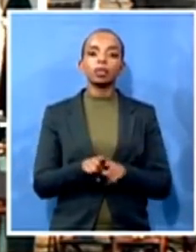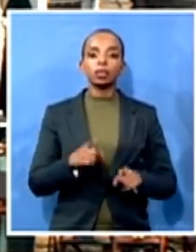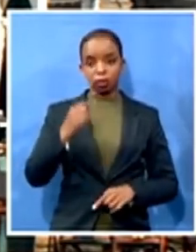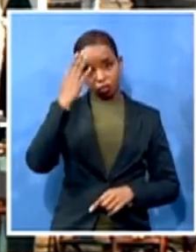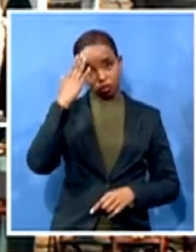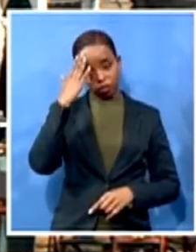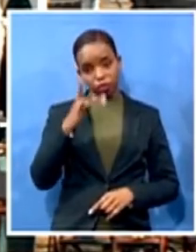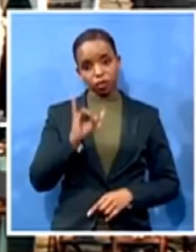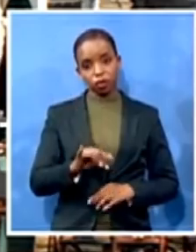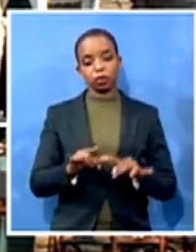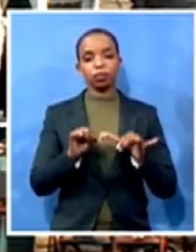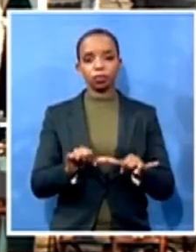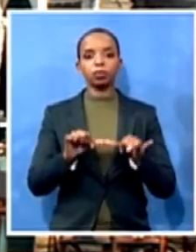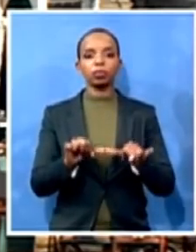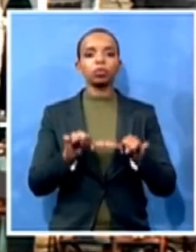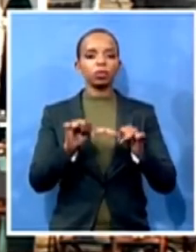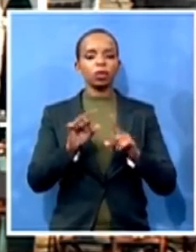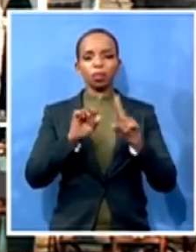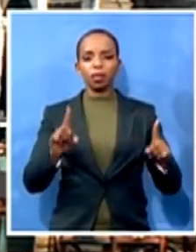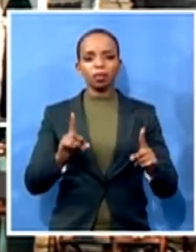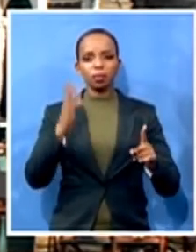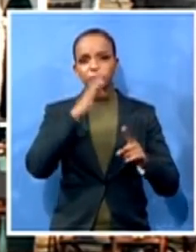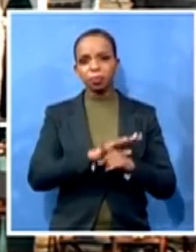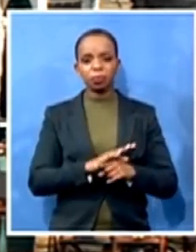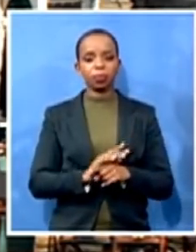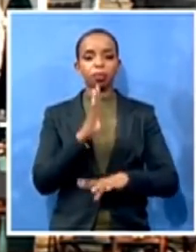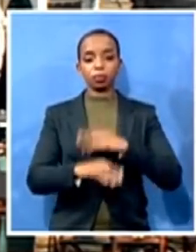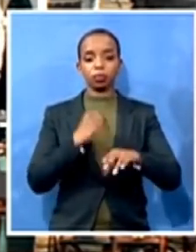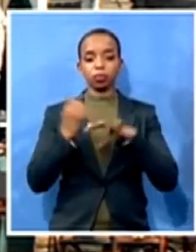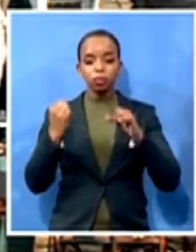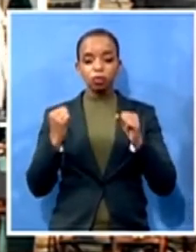organized exercises and all that. It's up to an individual. Yeah.